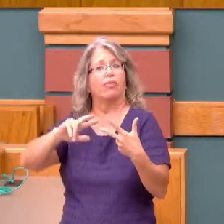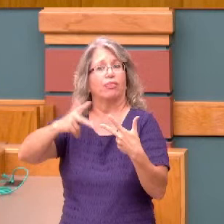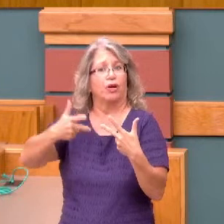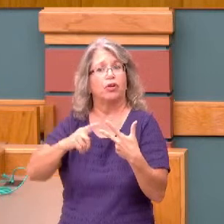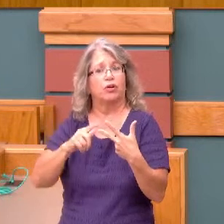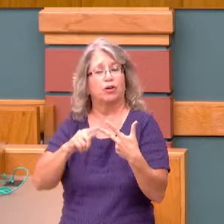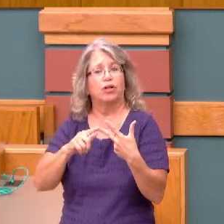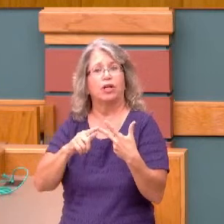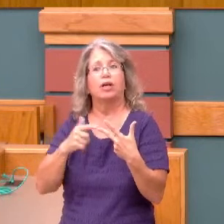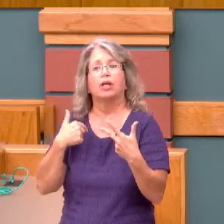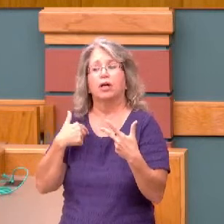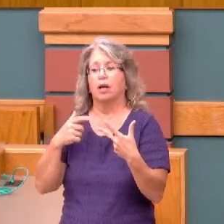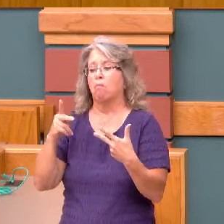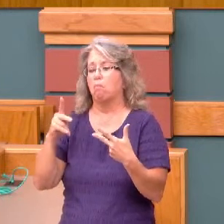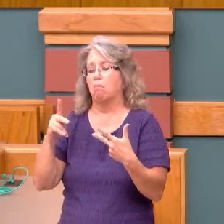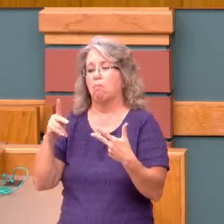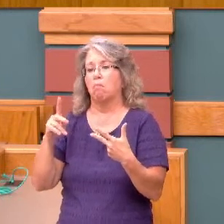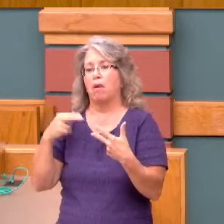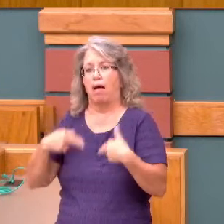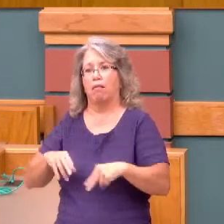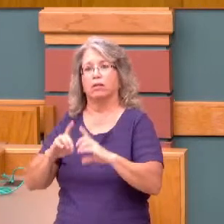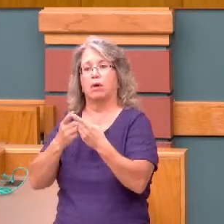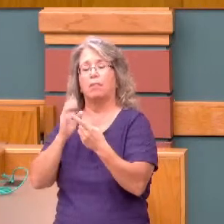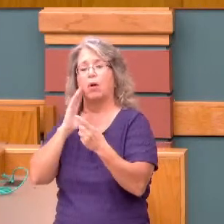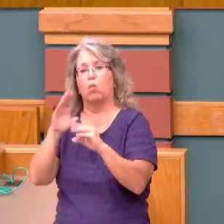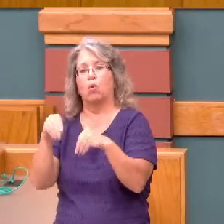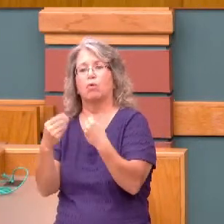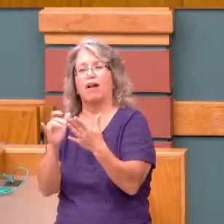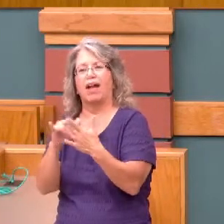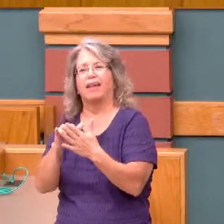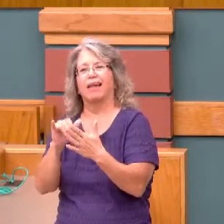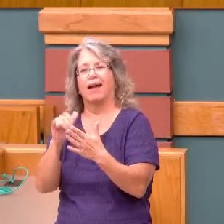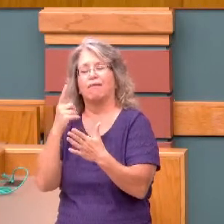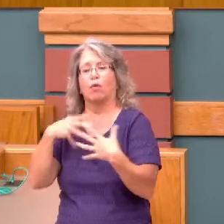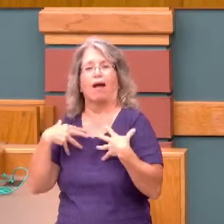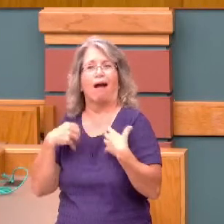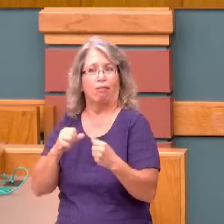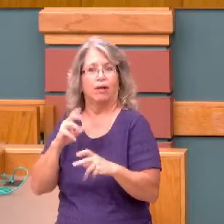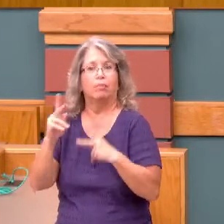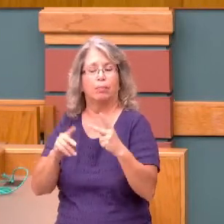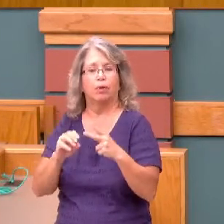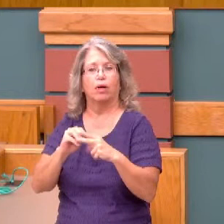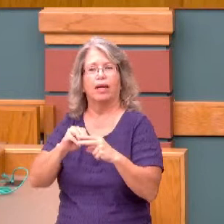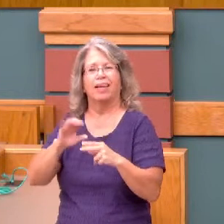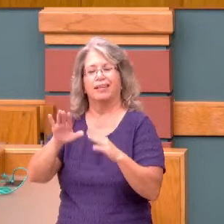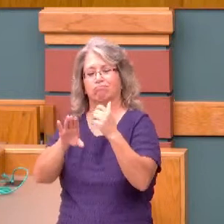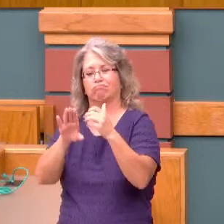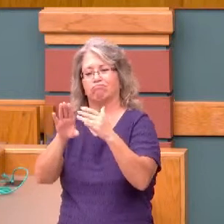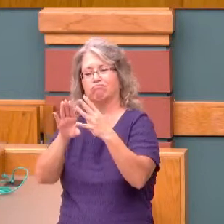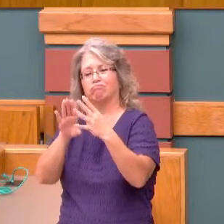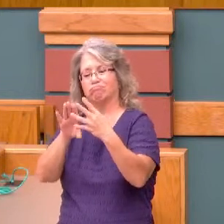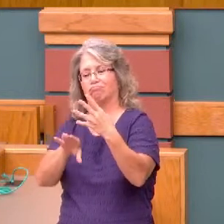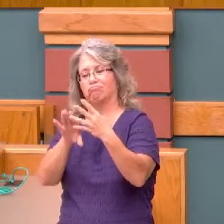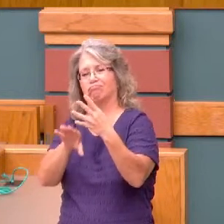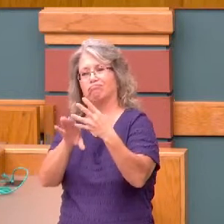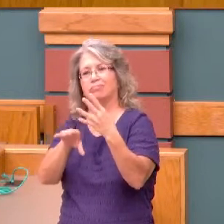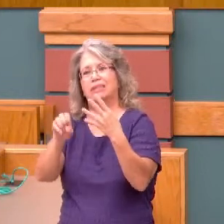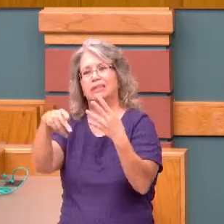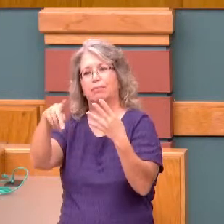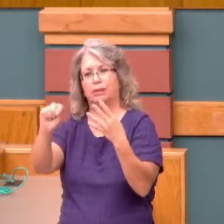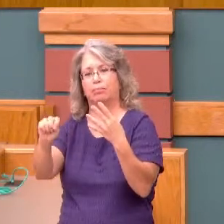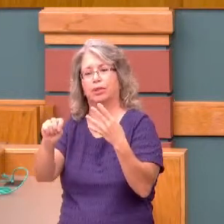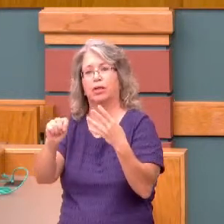September. The CDC has recommended that healthy people who receive the Moderna and Pfizer